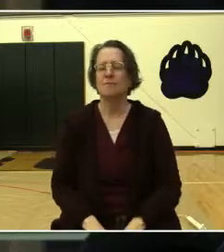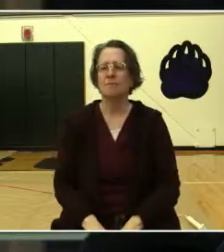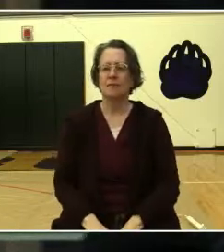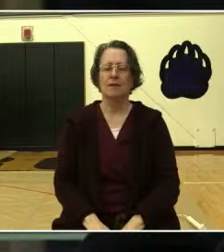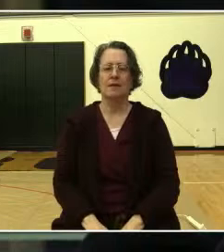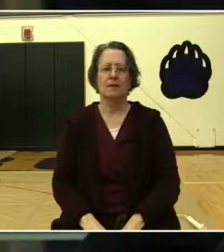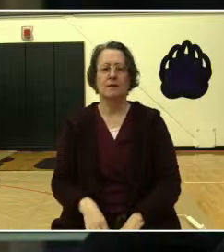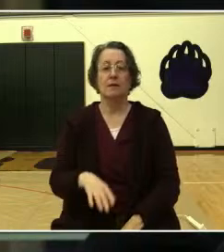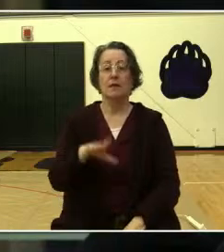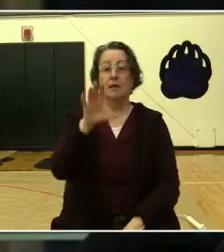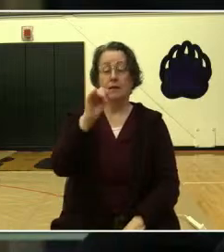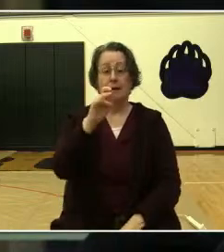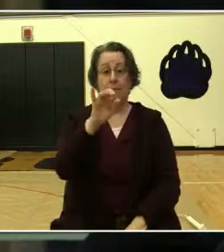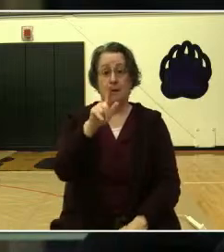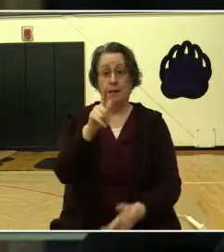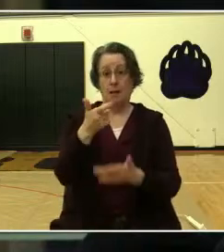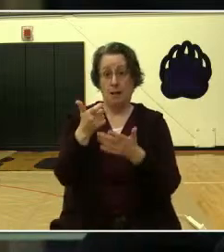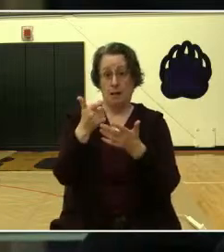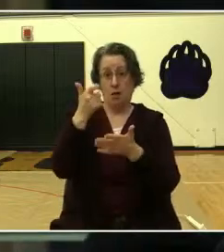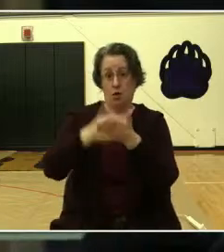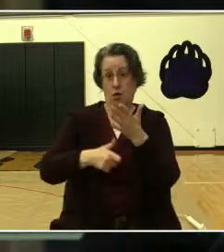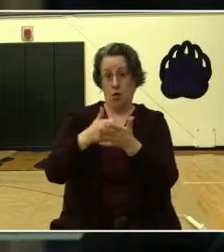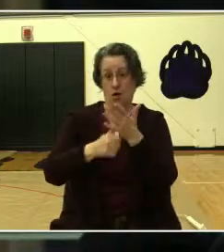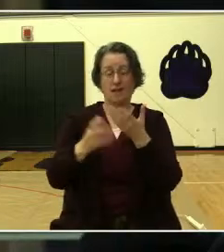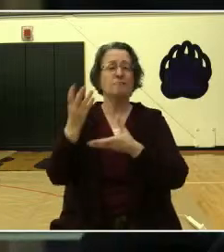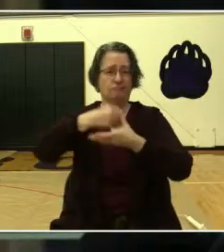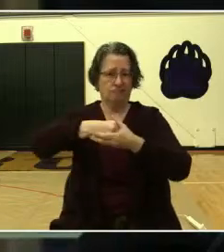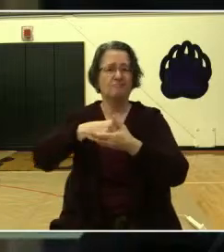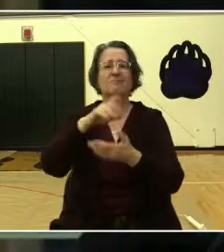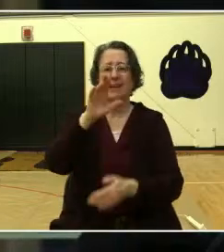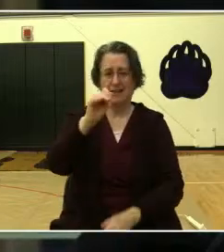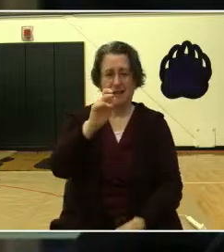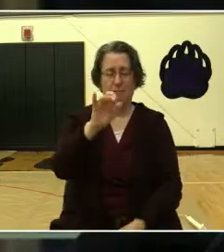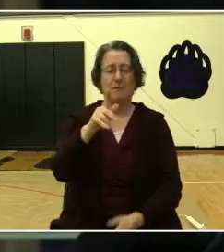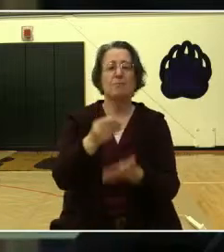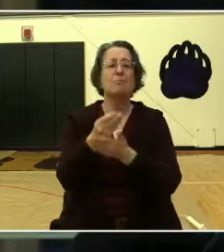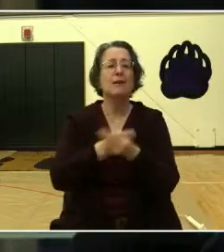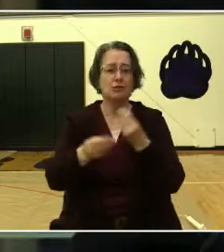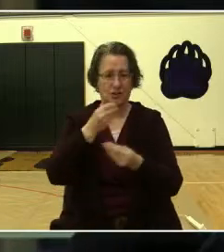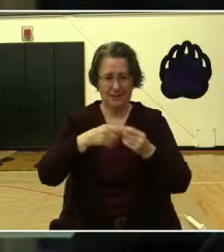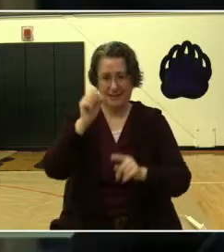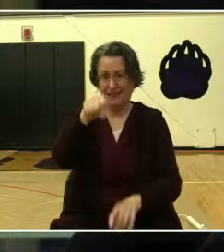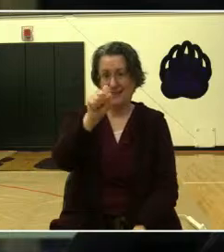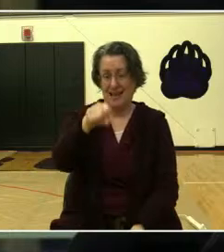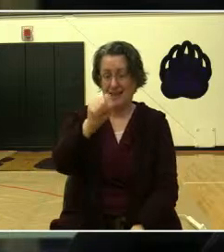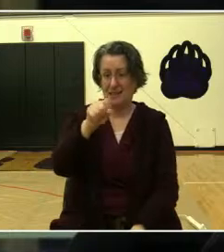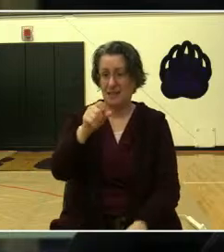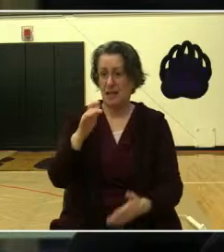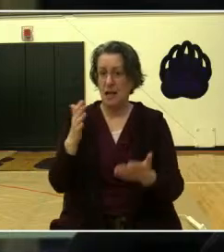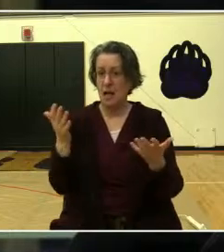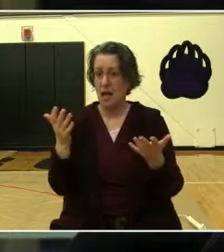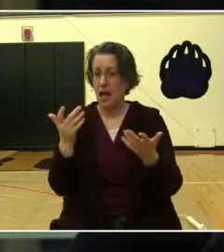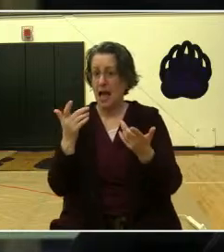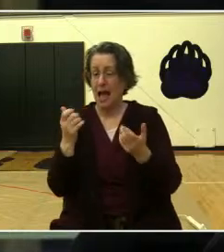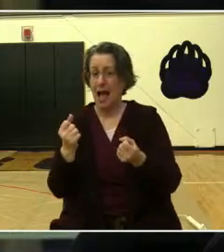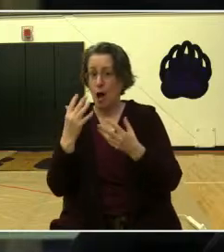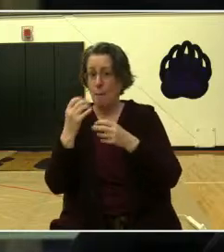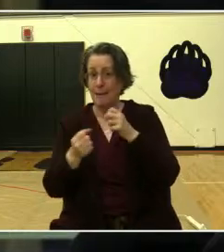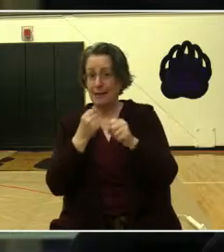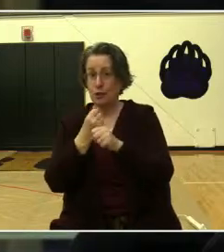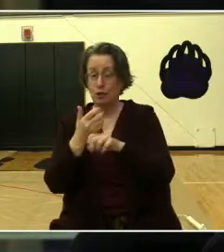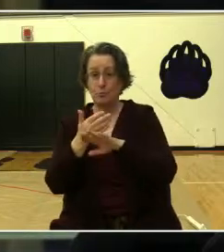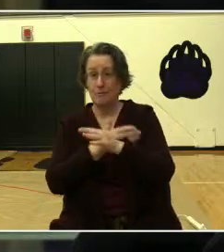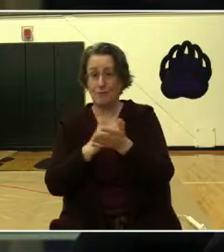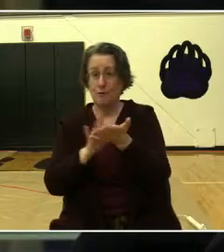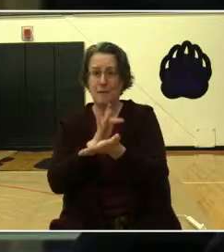capital expense for the project has been incorporated into the capital budget um we have not decided how long we will take to pay this loan